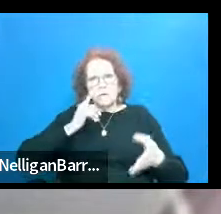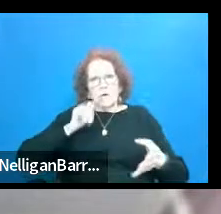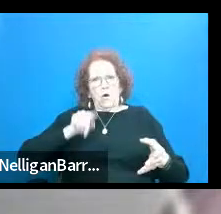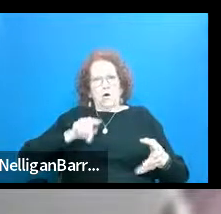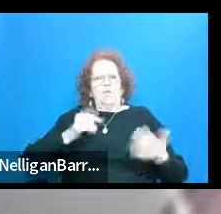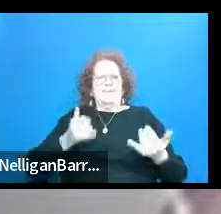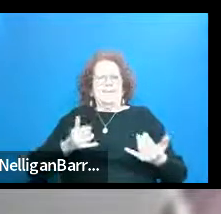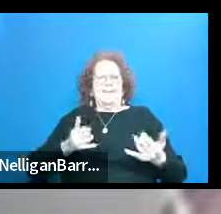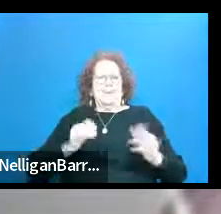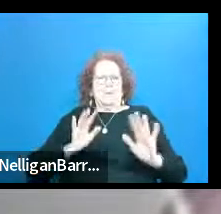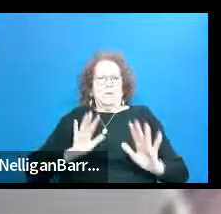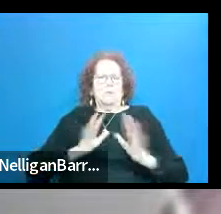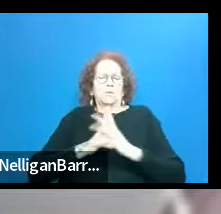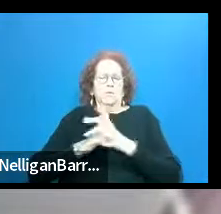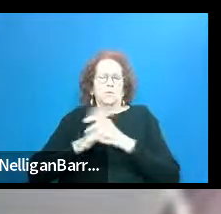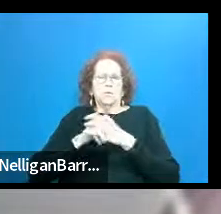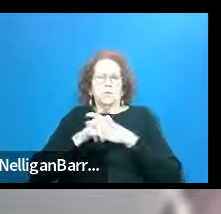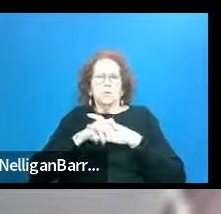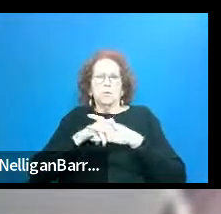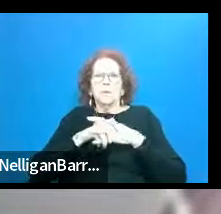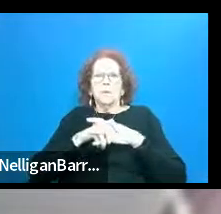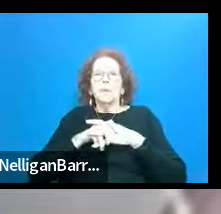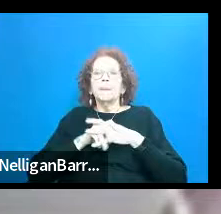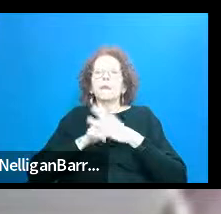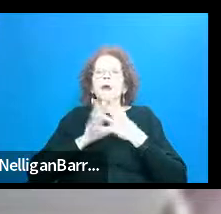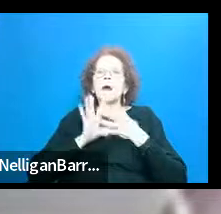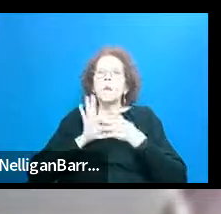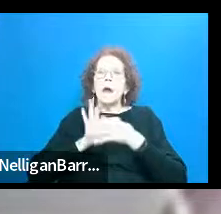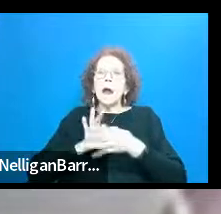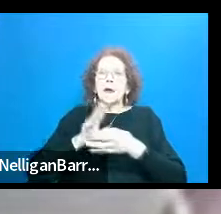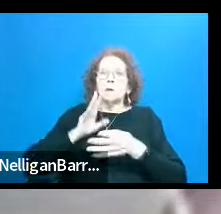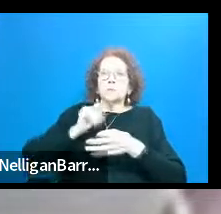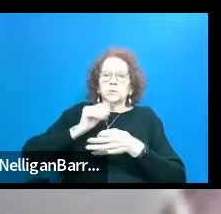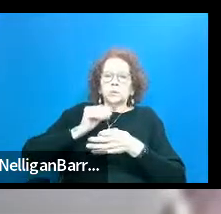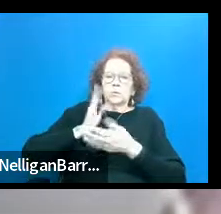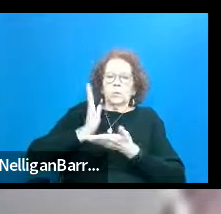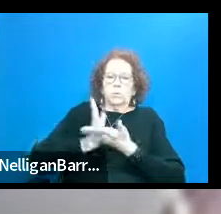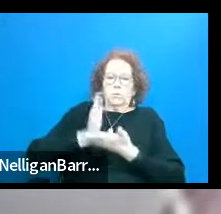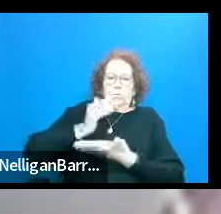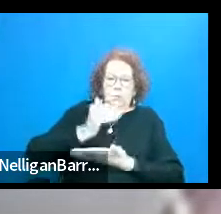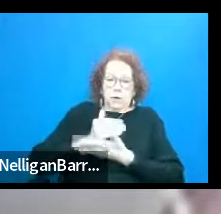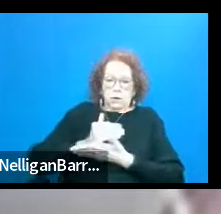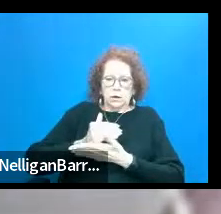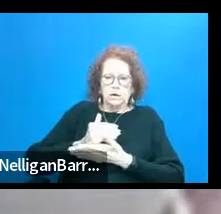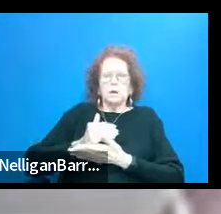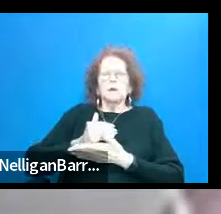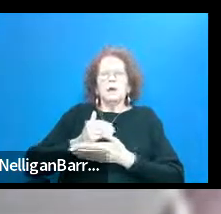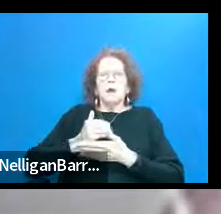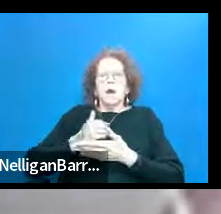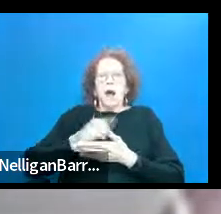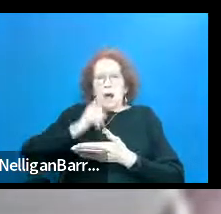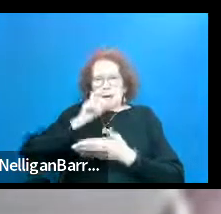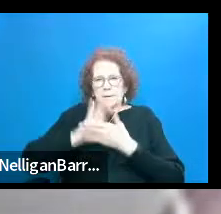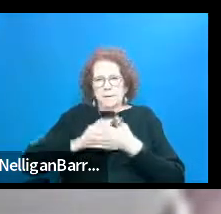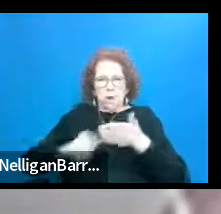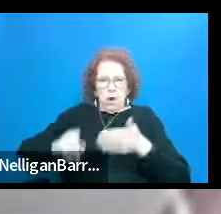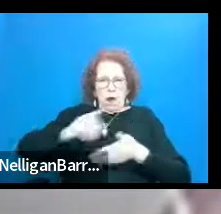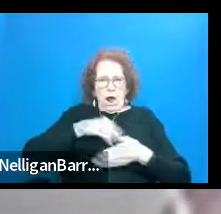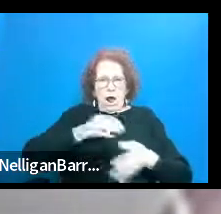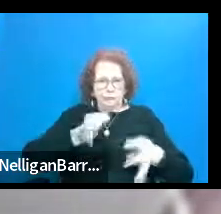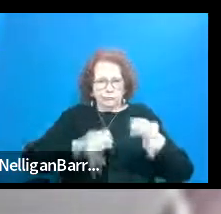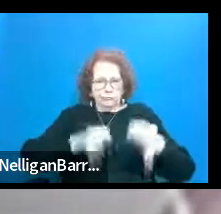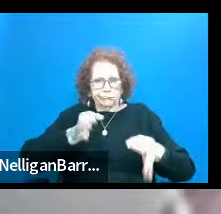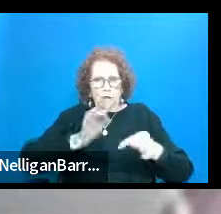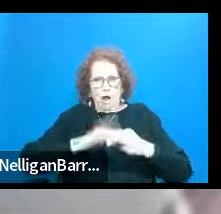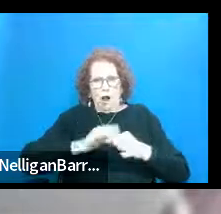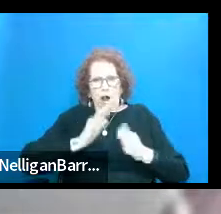With respect to the budget, I believe everyone has had the hearings on the calendar for some time, but wanted to make note that these budget